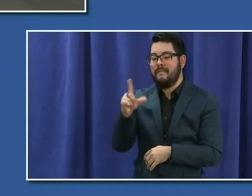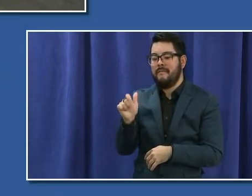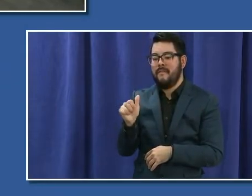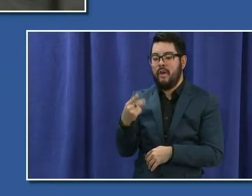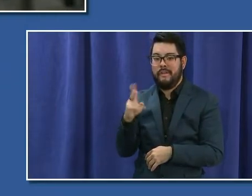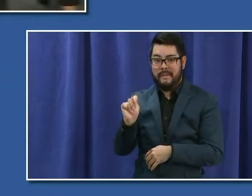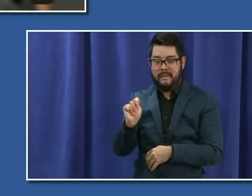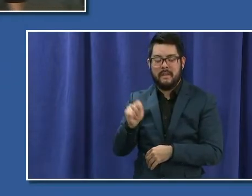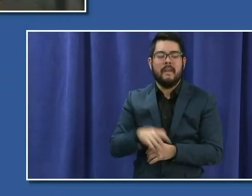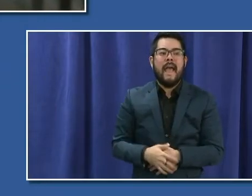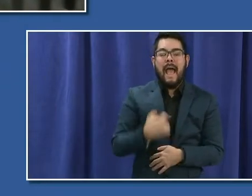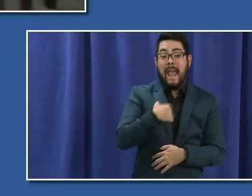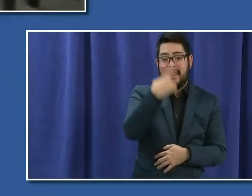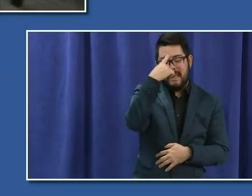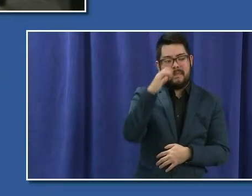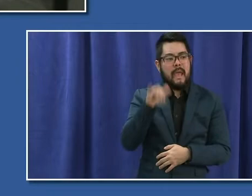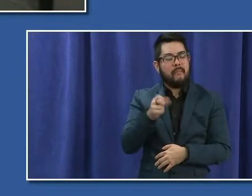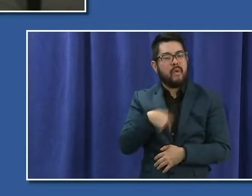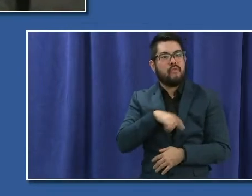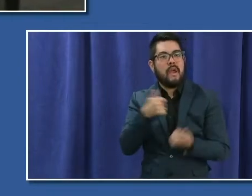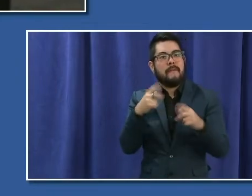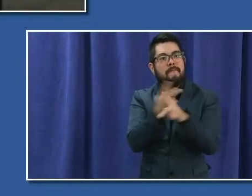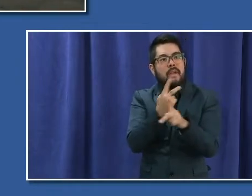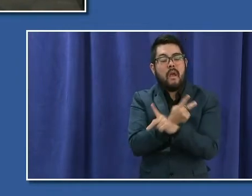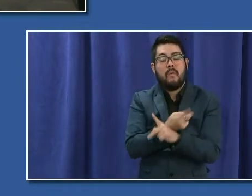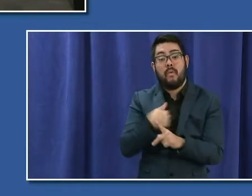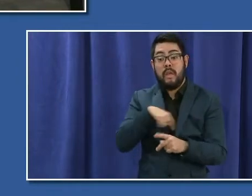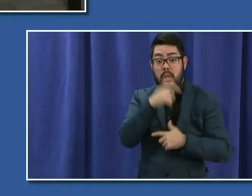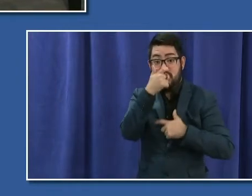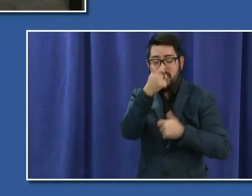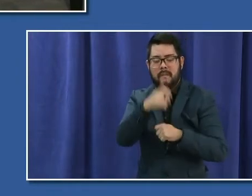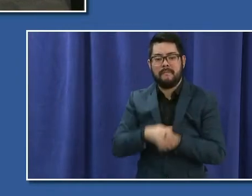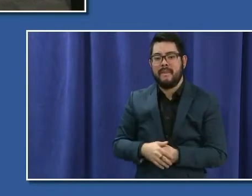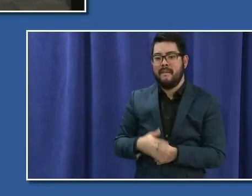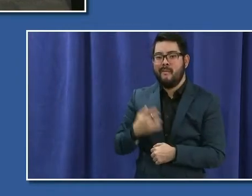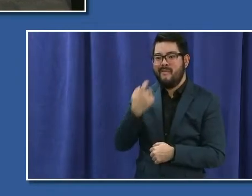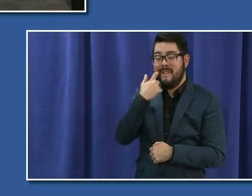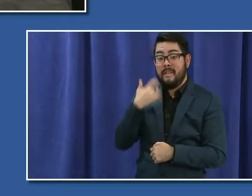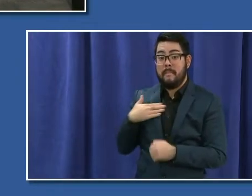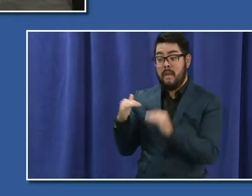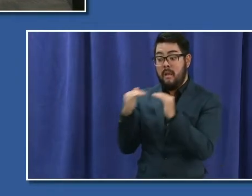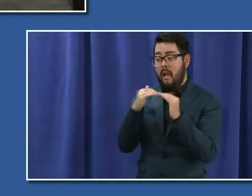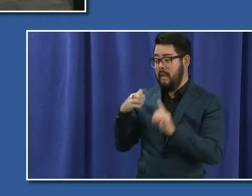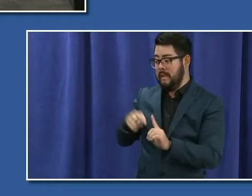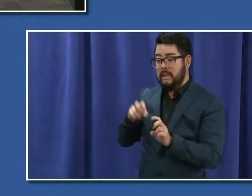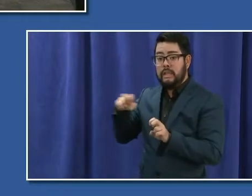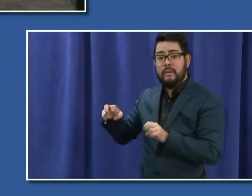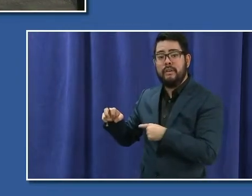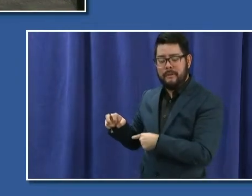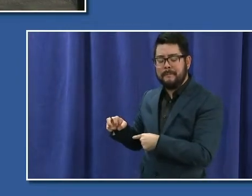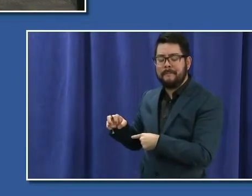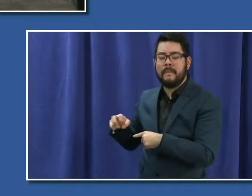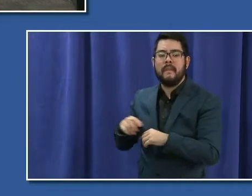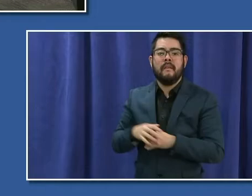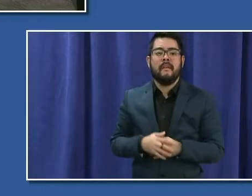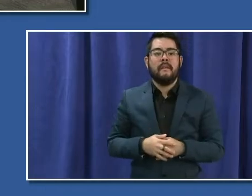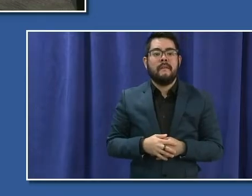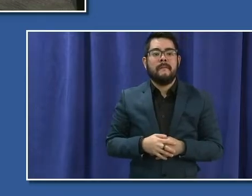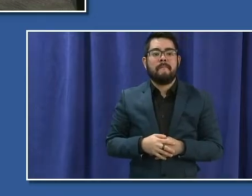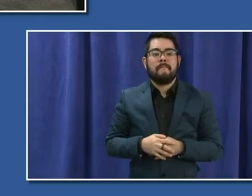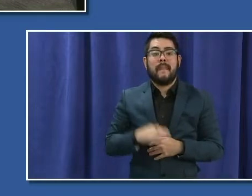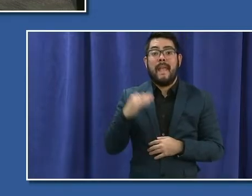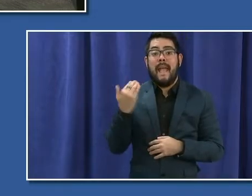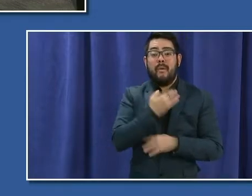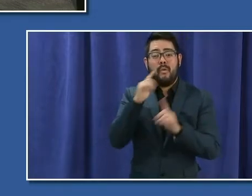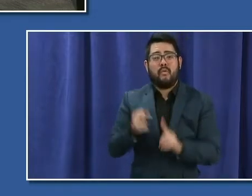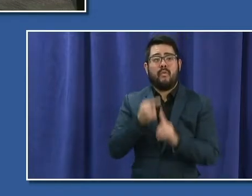really interested in, and I think you heard from my colleague here about the efforts to think about